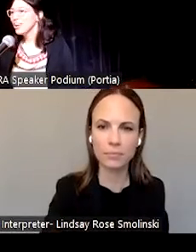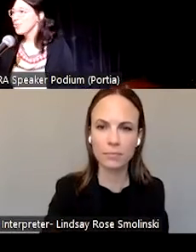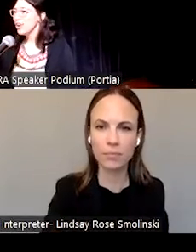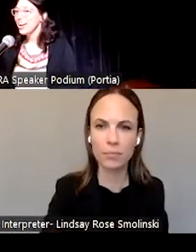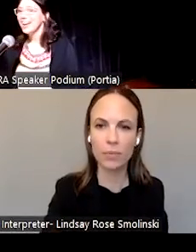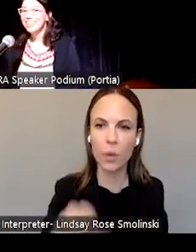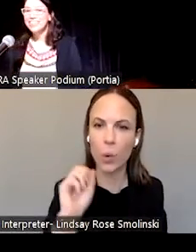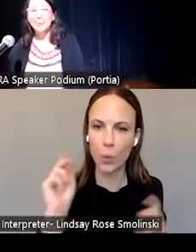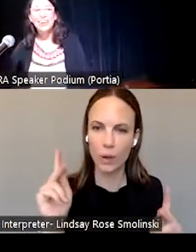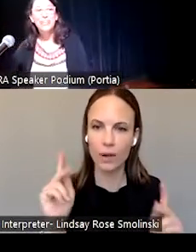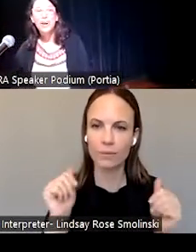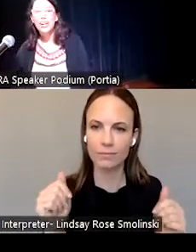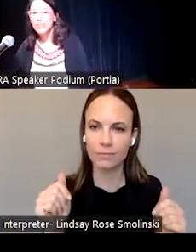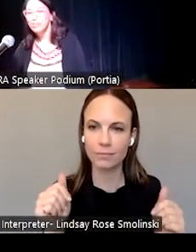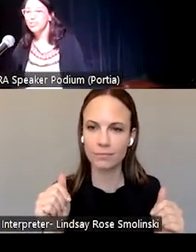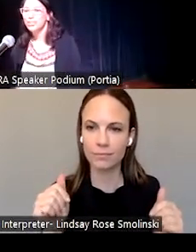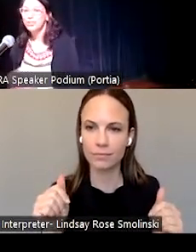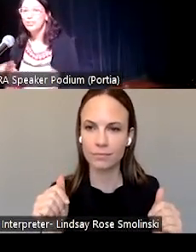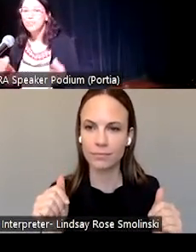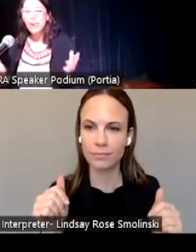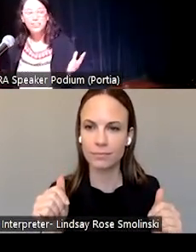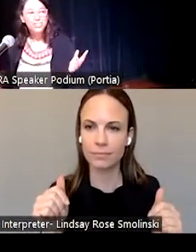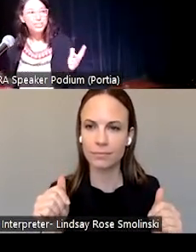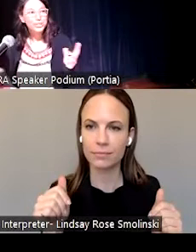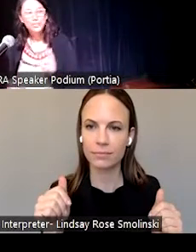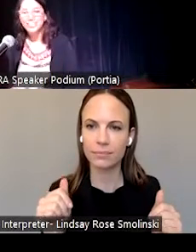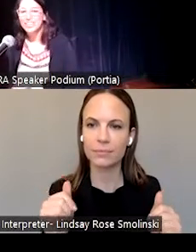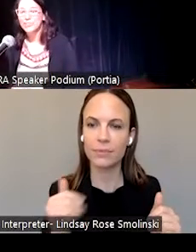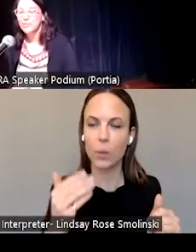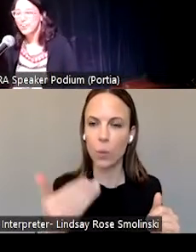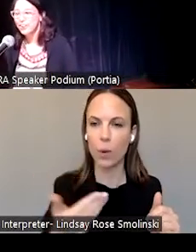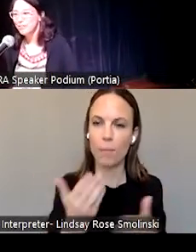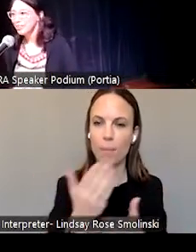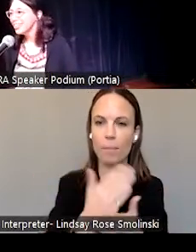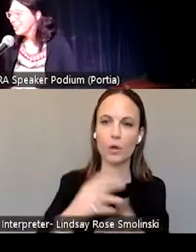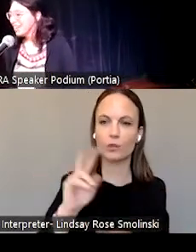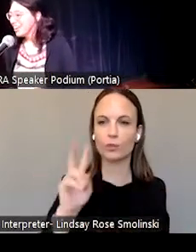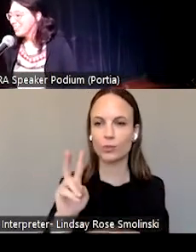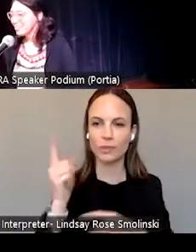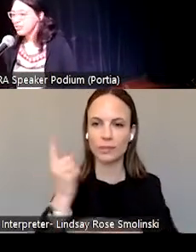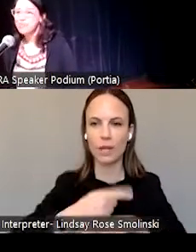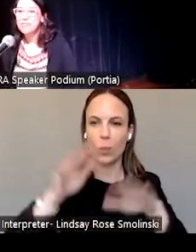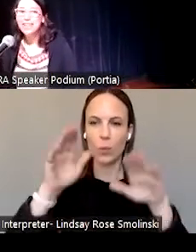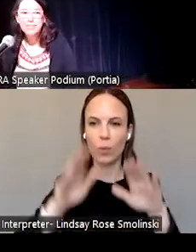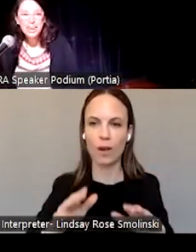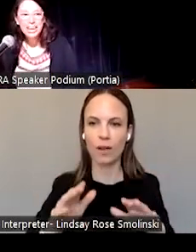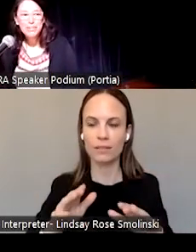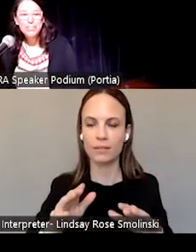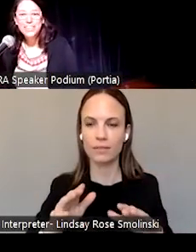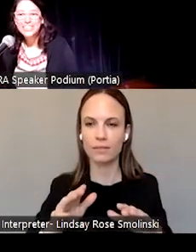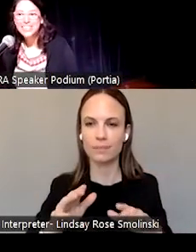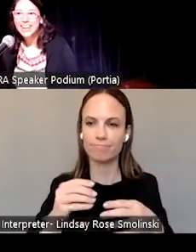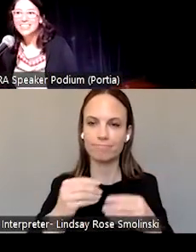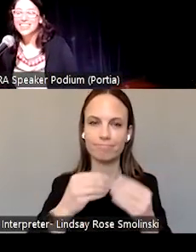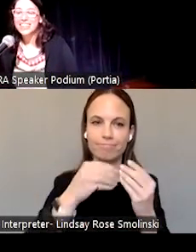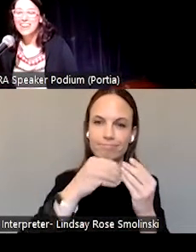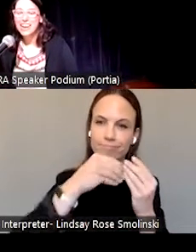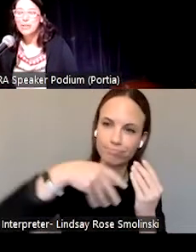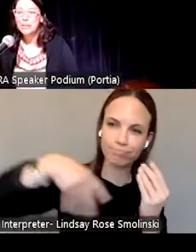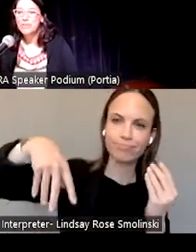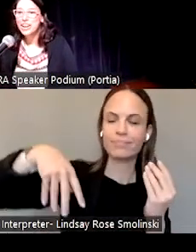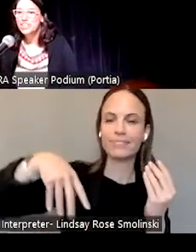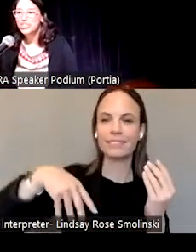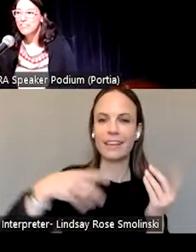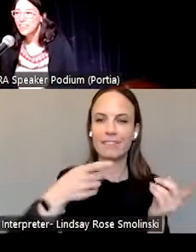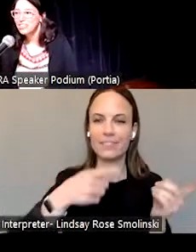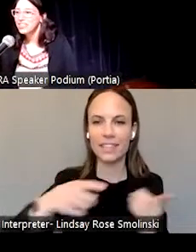Okay, great. So welcome to part 2 of today's wonderful series of events. My name is Felicia Castaneda. I work